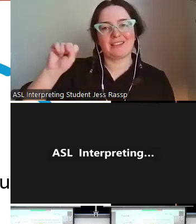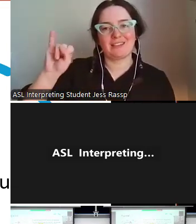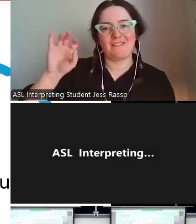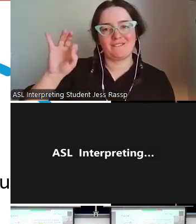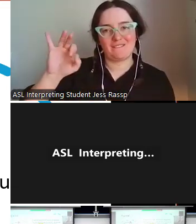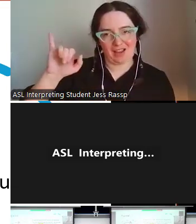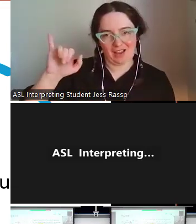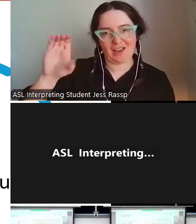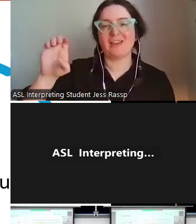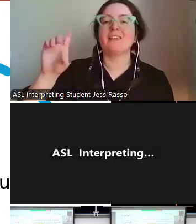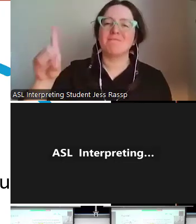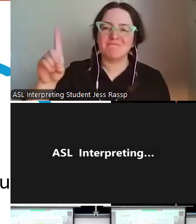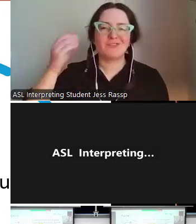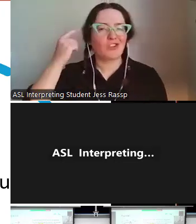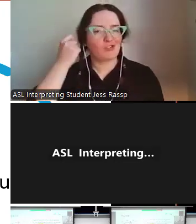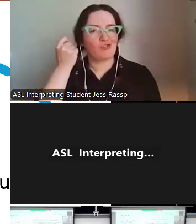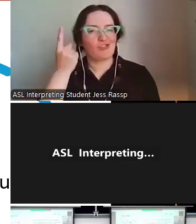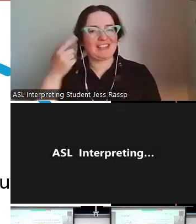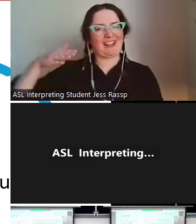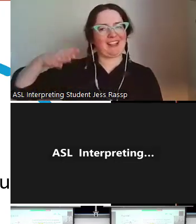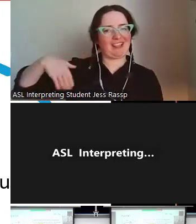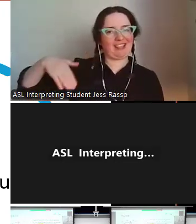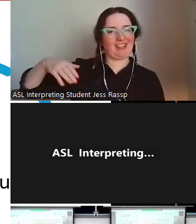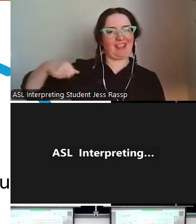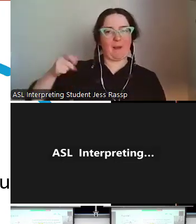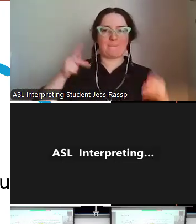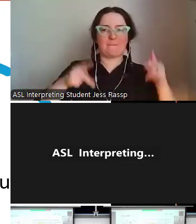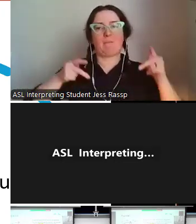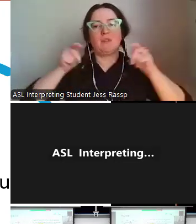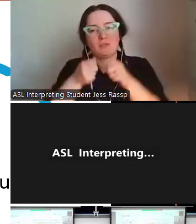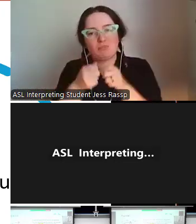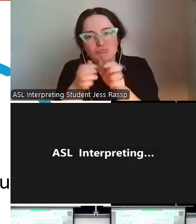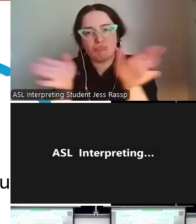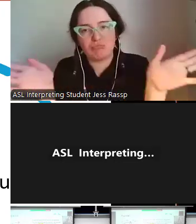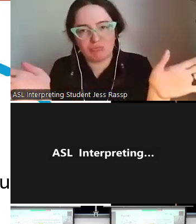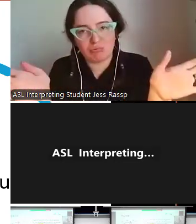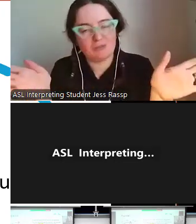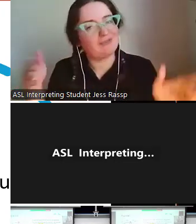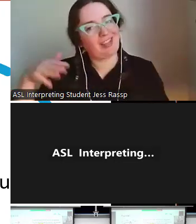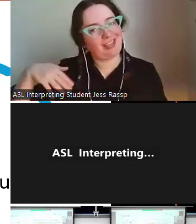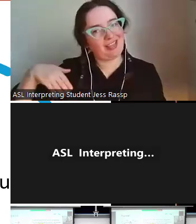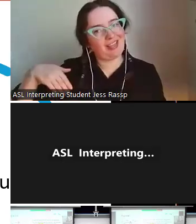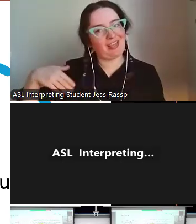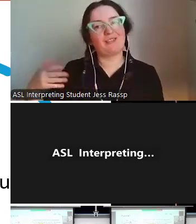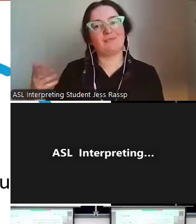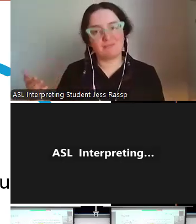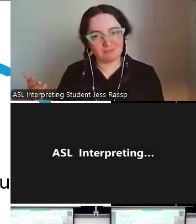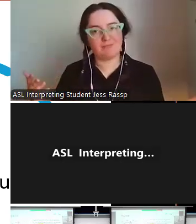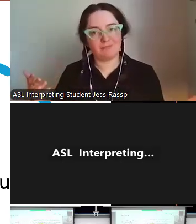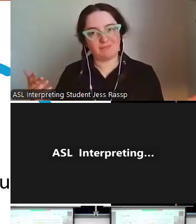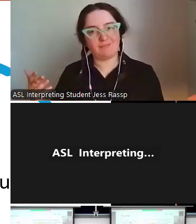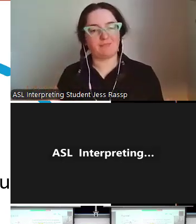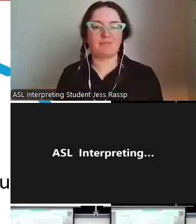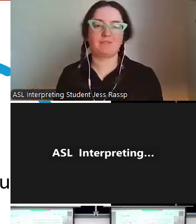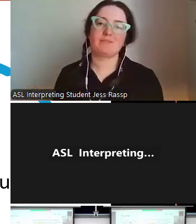be, right? I believe in open source, just about everything, and I think, but again,